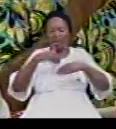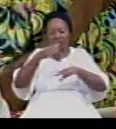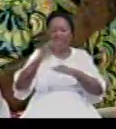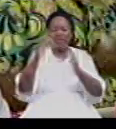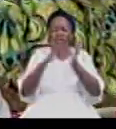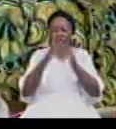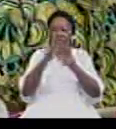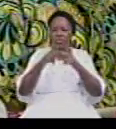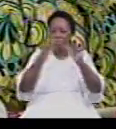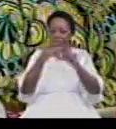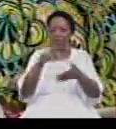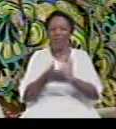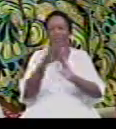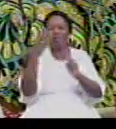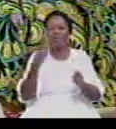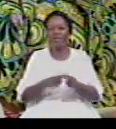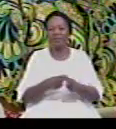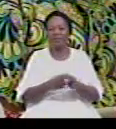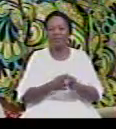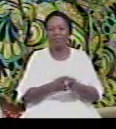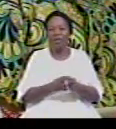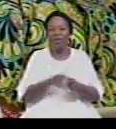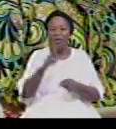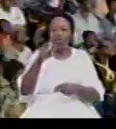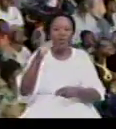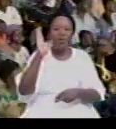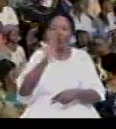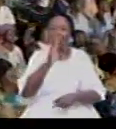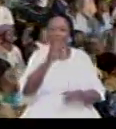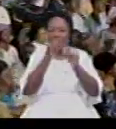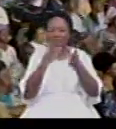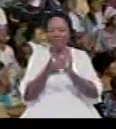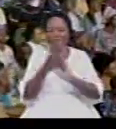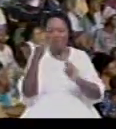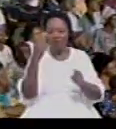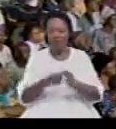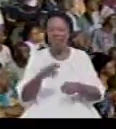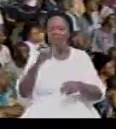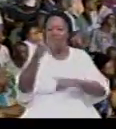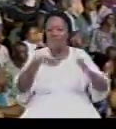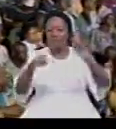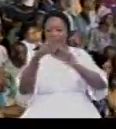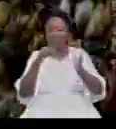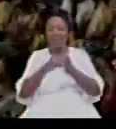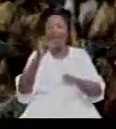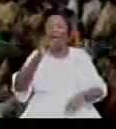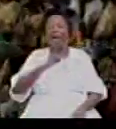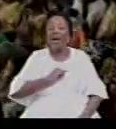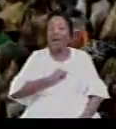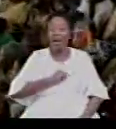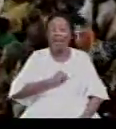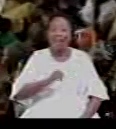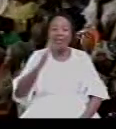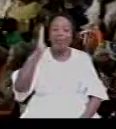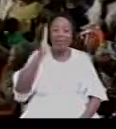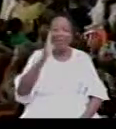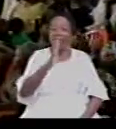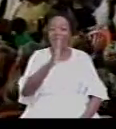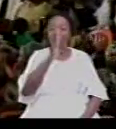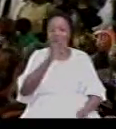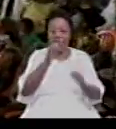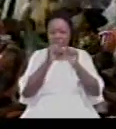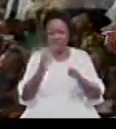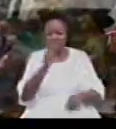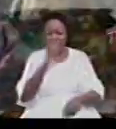you. You'll be blessed. I will be blessed. Where are you